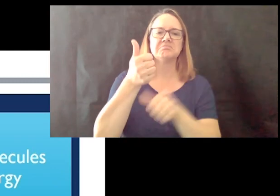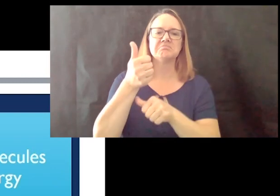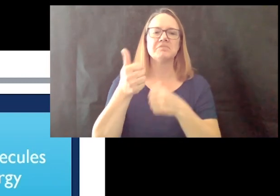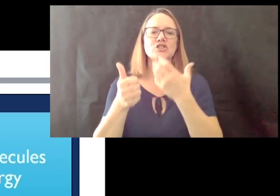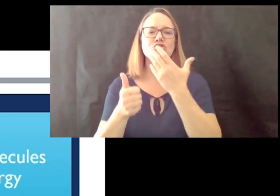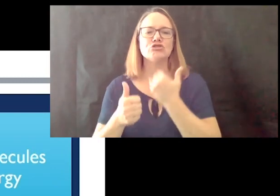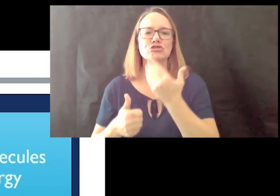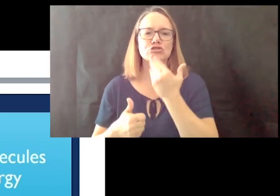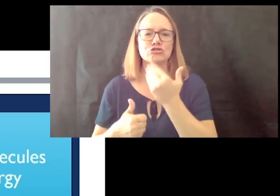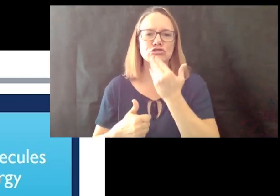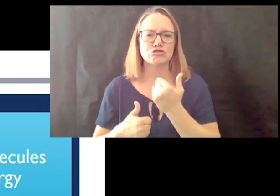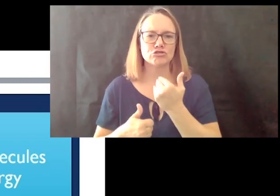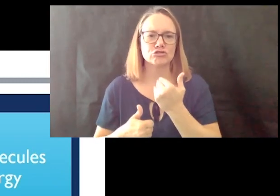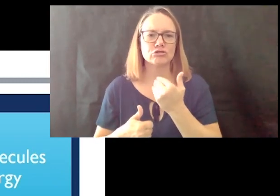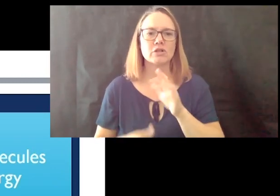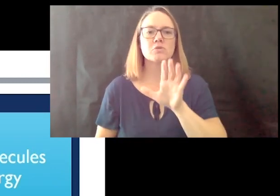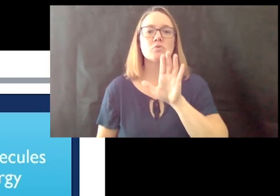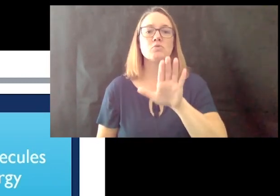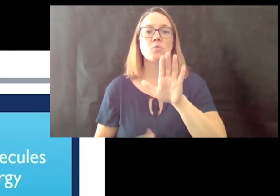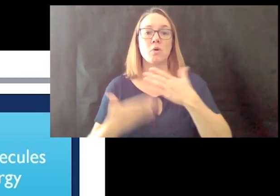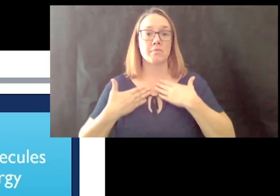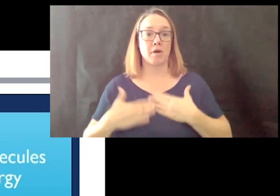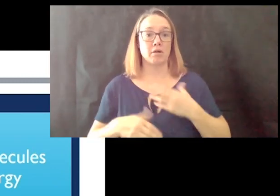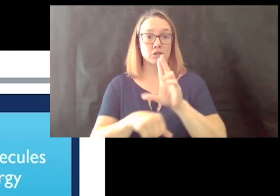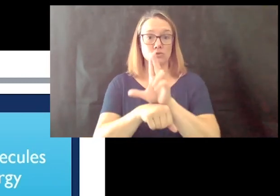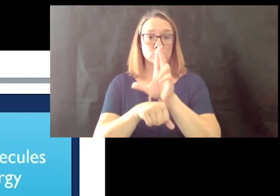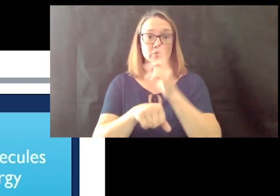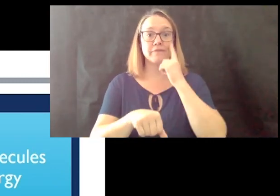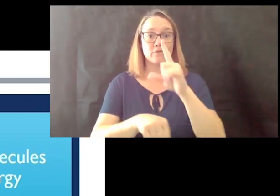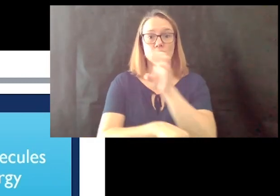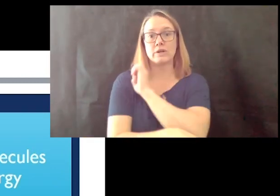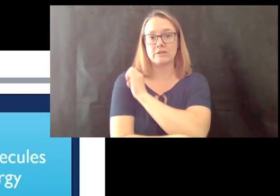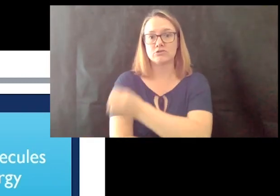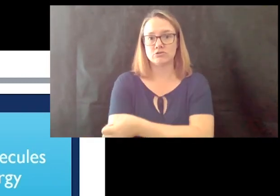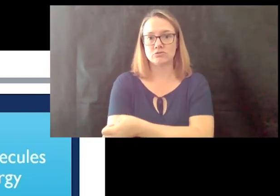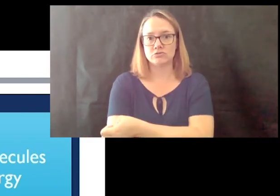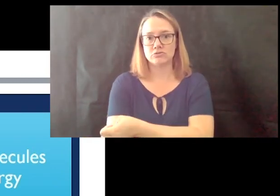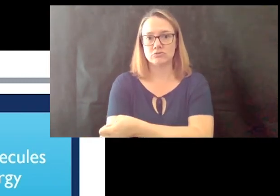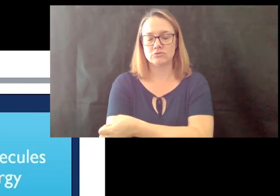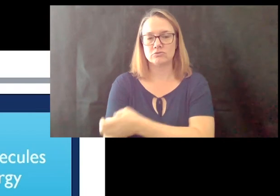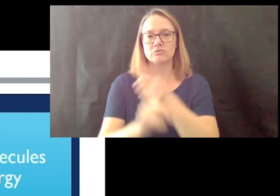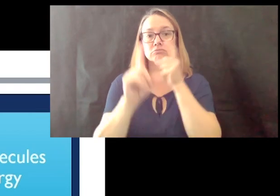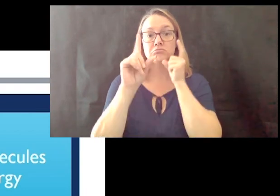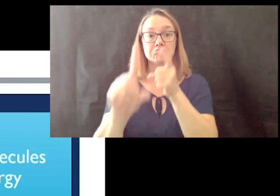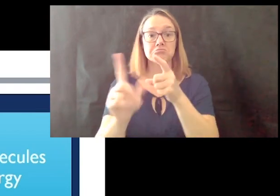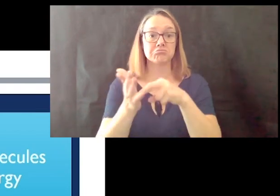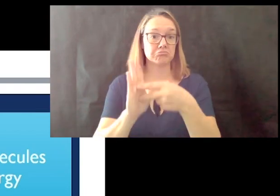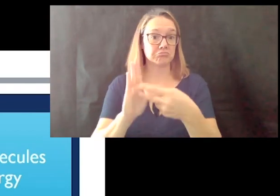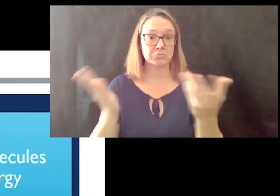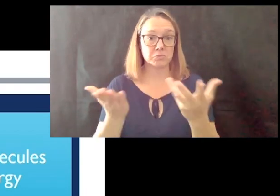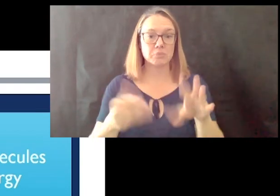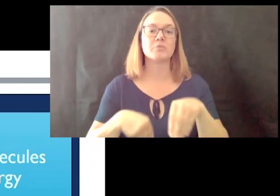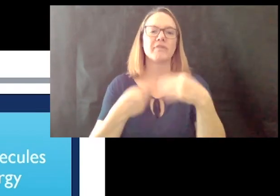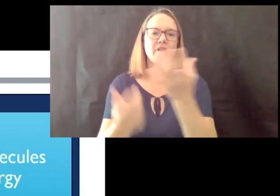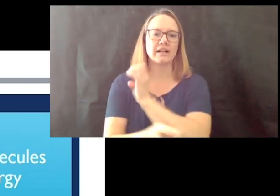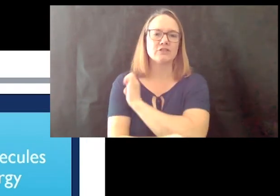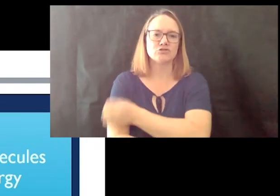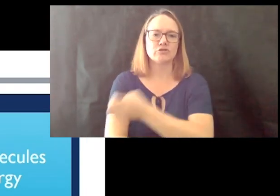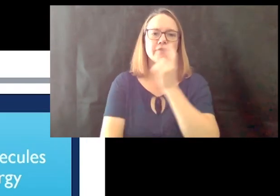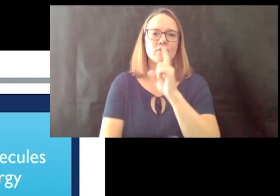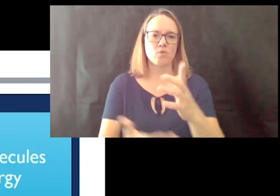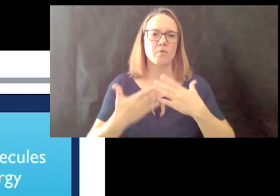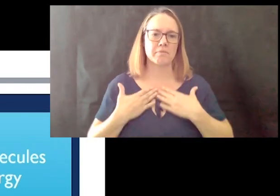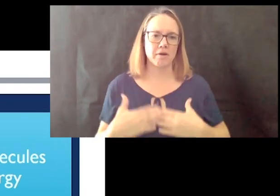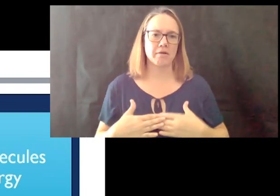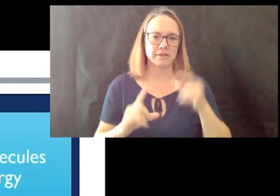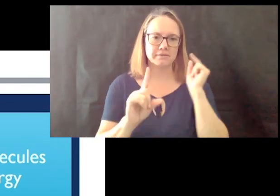and molecules that your body breaks down for energy, and its main purpose is to really provide energy for your